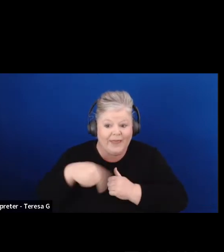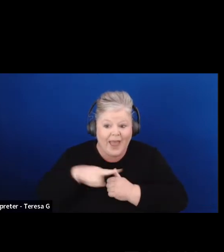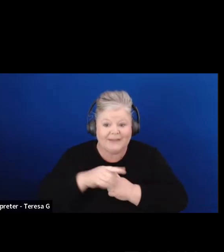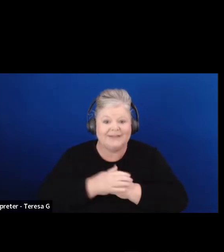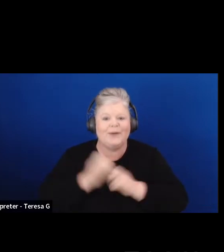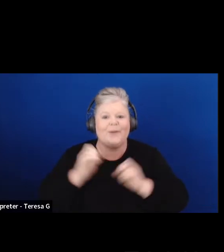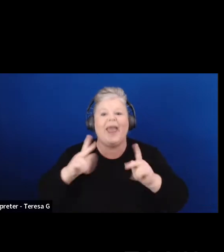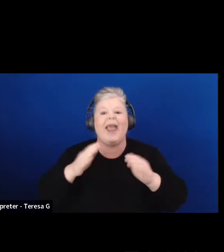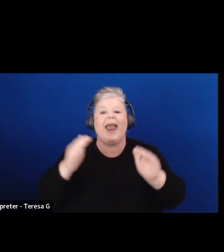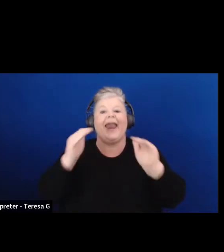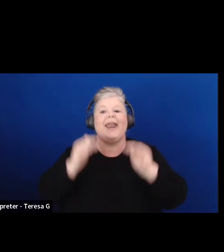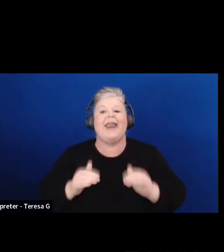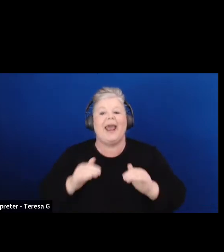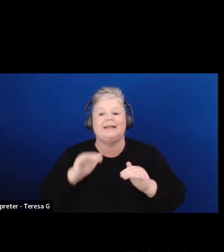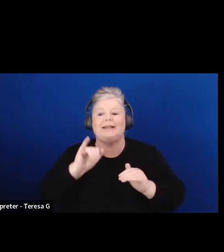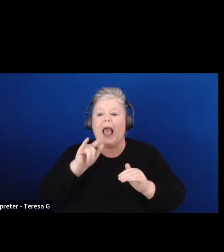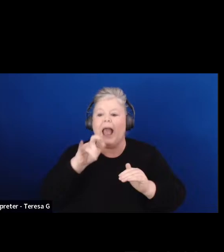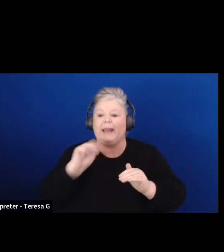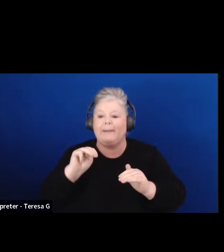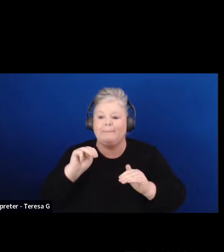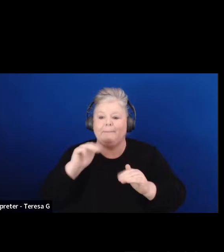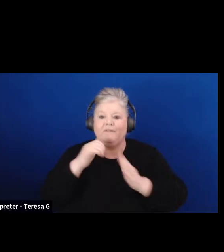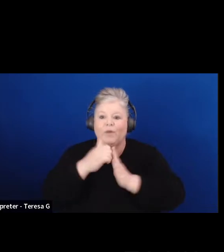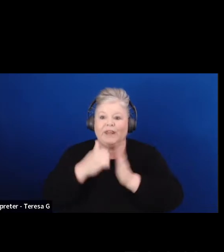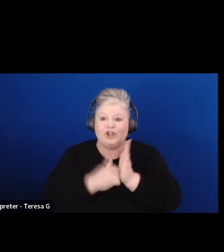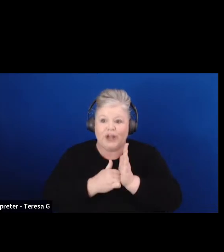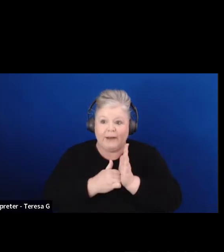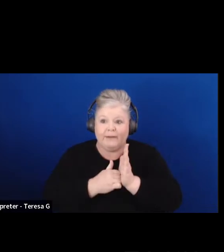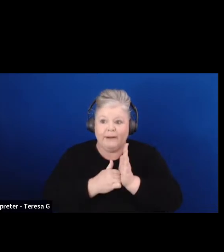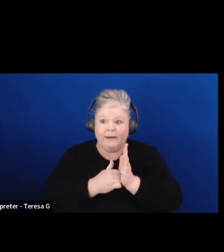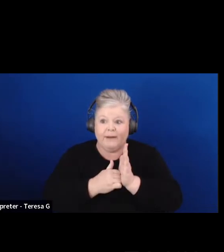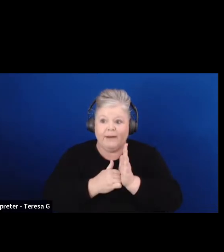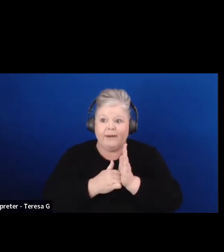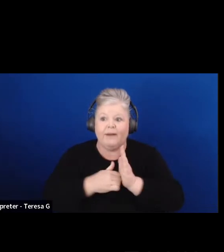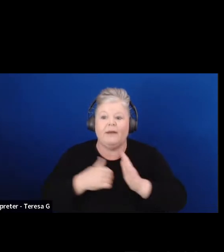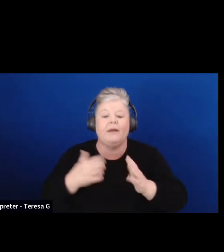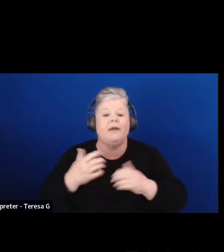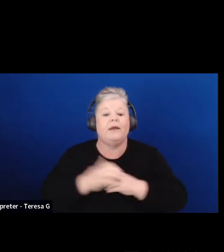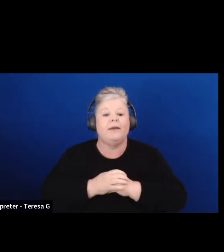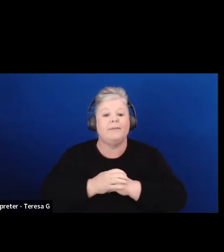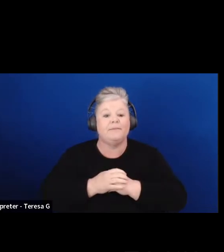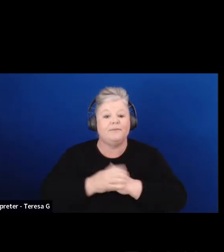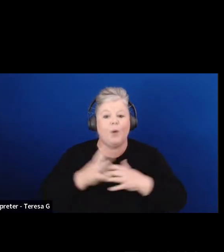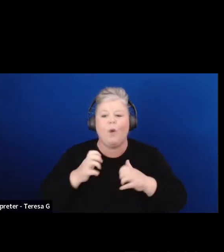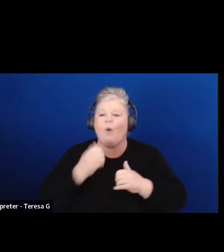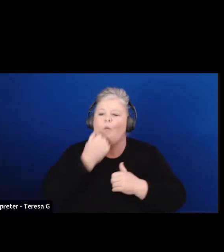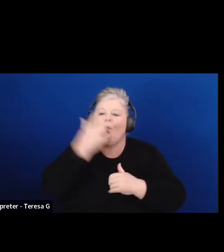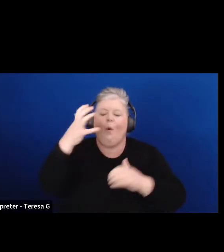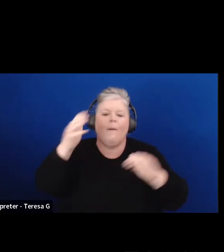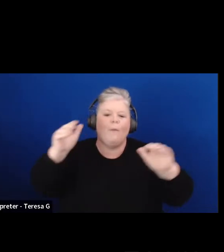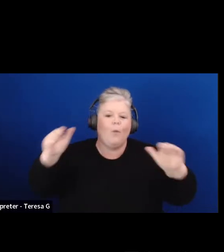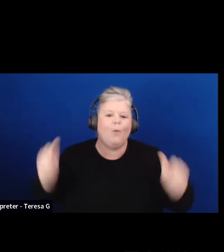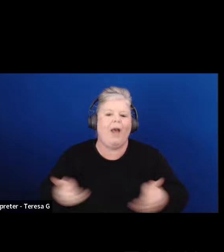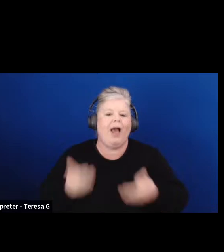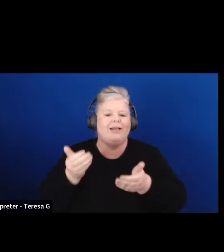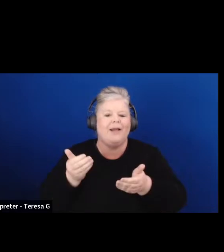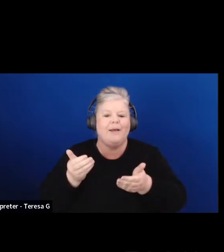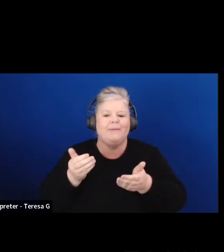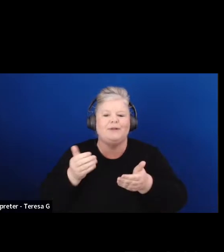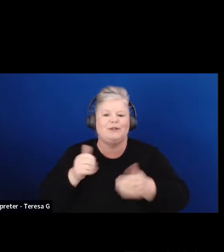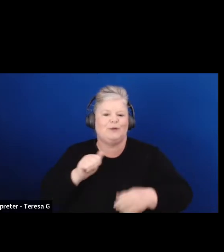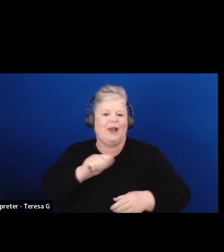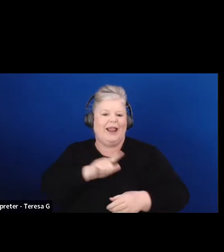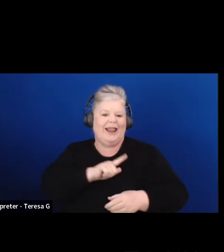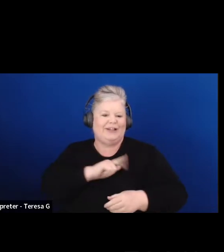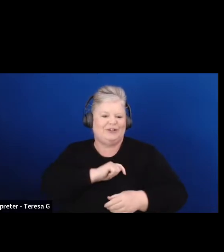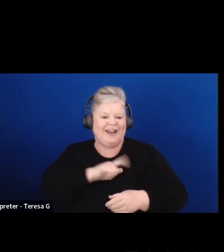next item on the agenda, I would like to give a very warm welcome to Latrina Harris